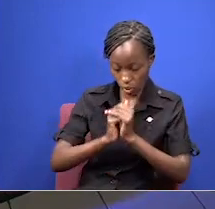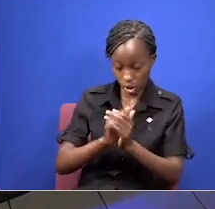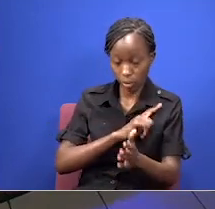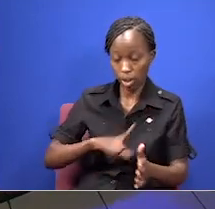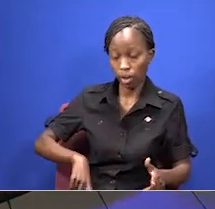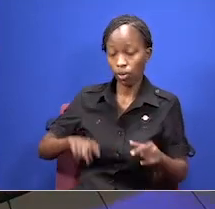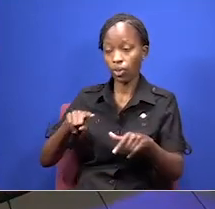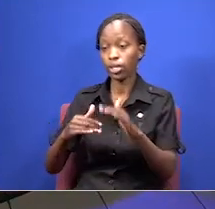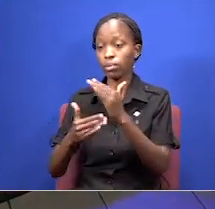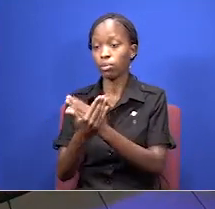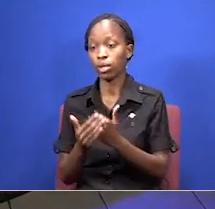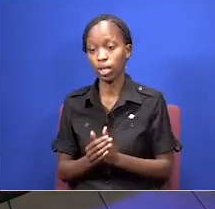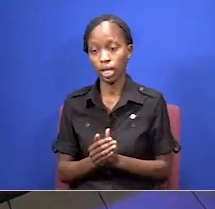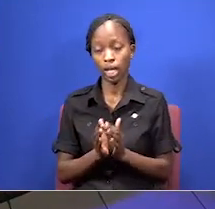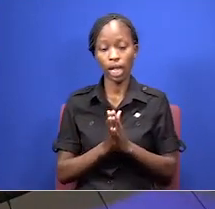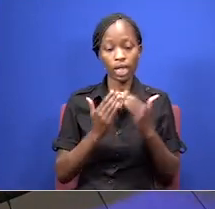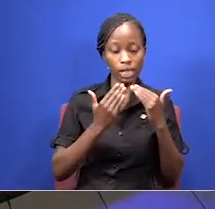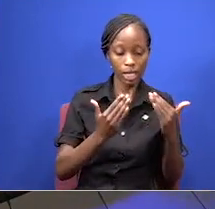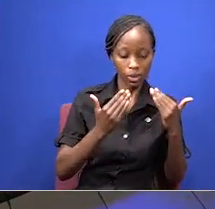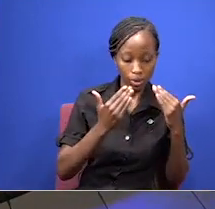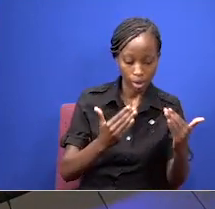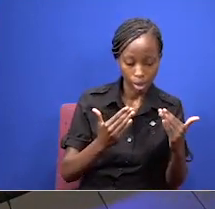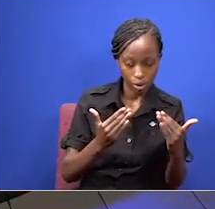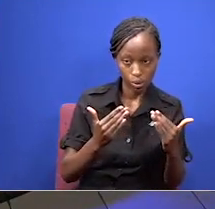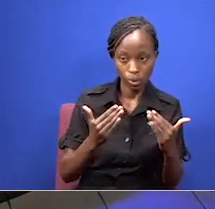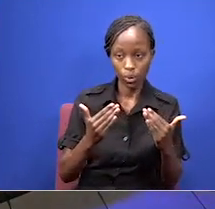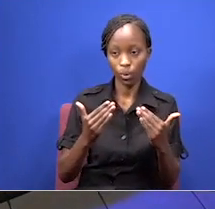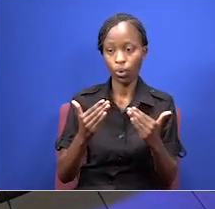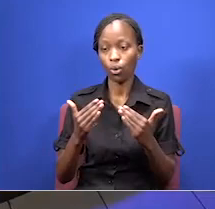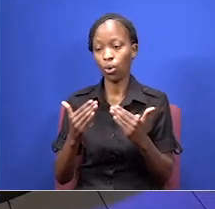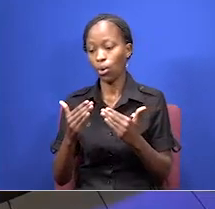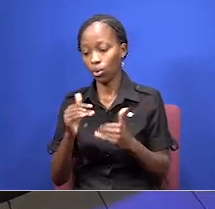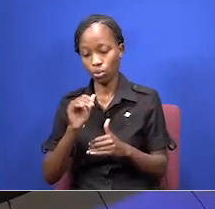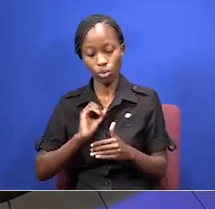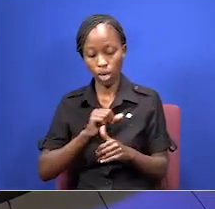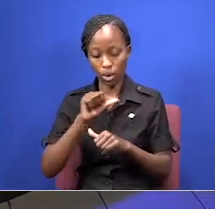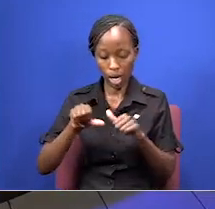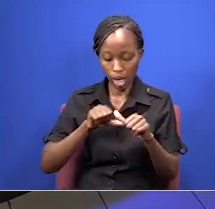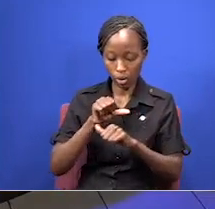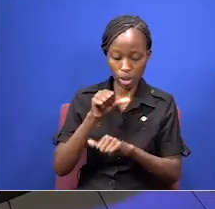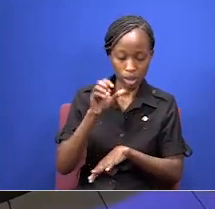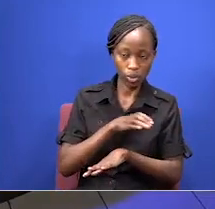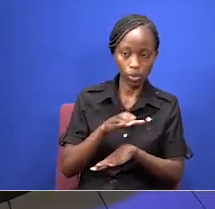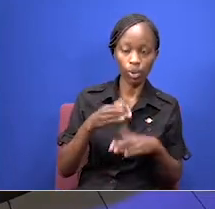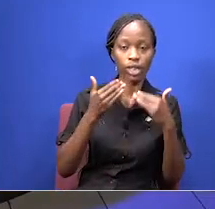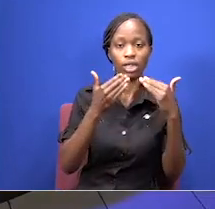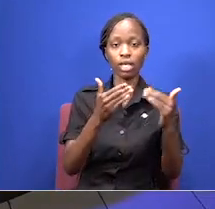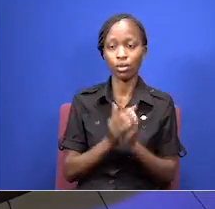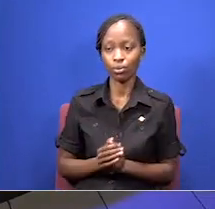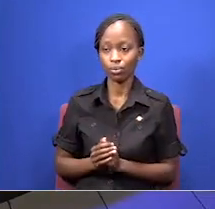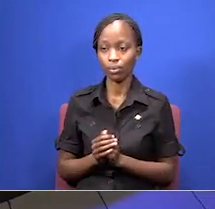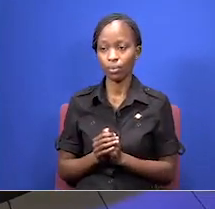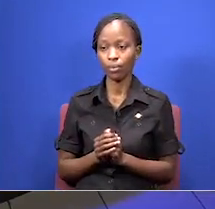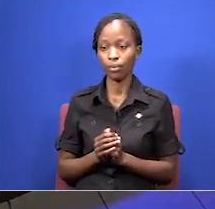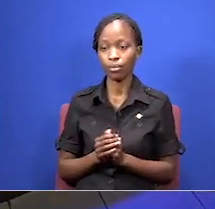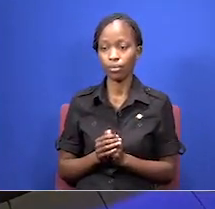morning. Many thanks and many thanks to our well-anointed worship team. Thank you so much. Thank